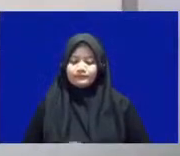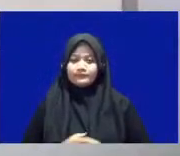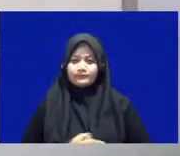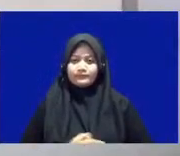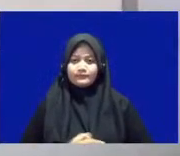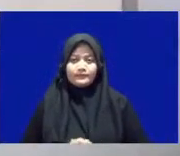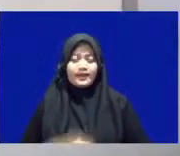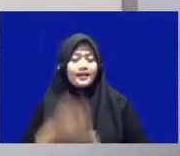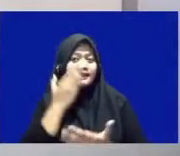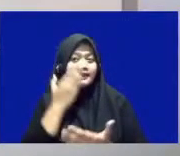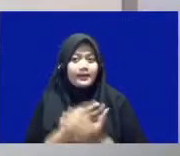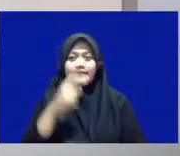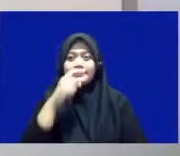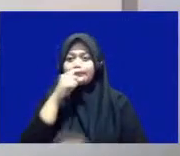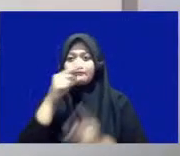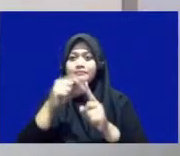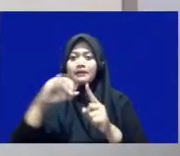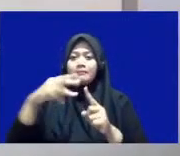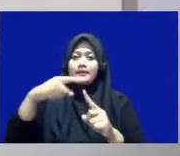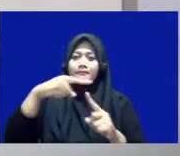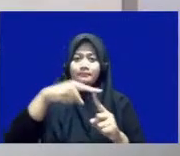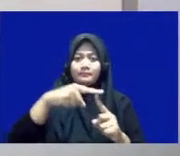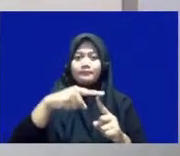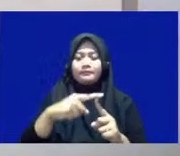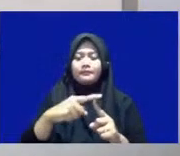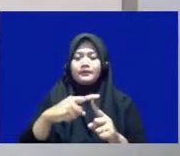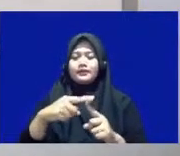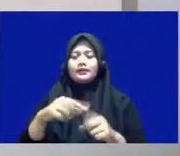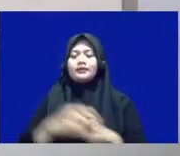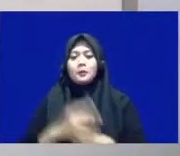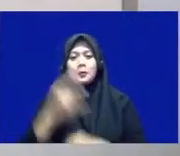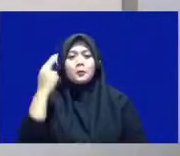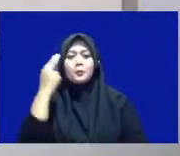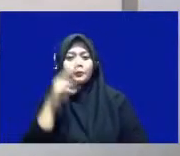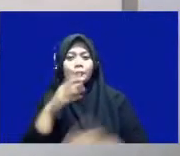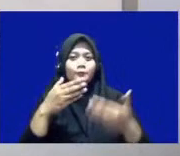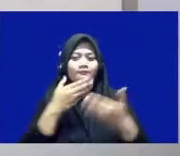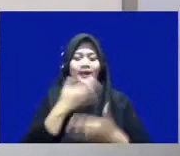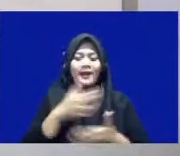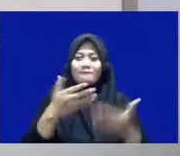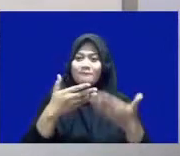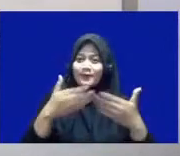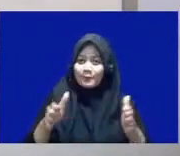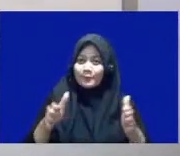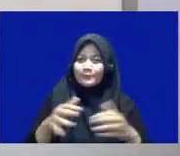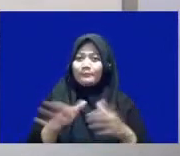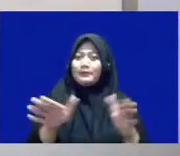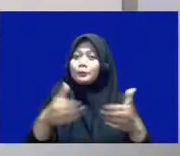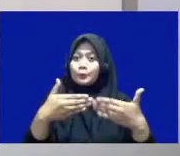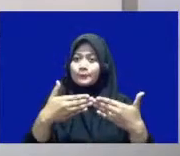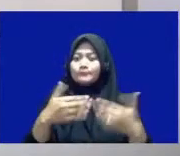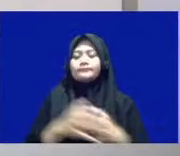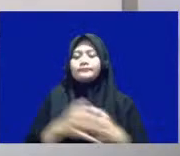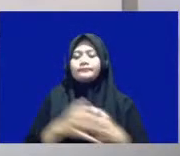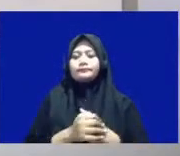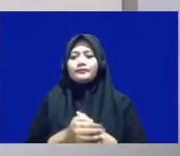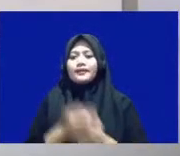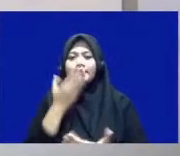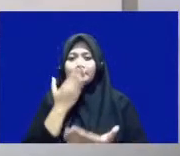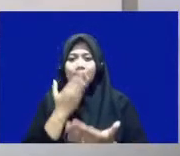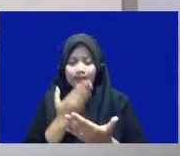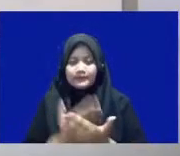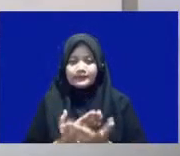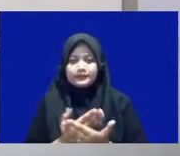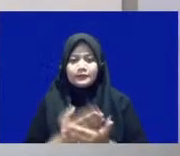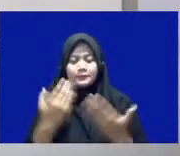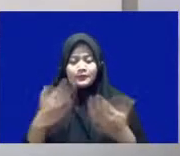Thank you, Mr. Pete Fakten, for your closing remarks, and thank you very much for being here with us to join this very special event.